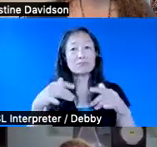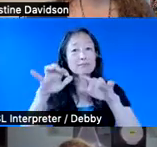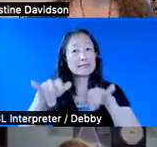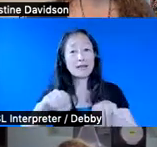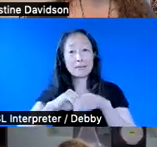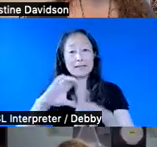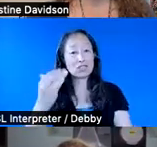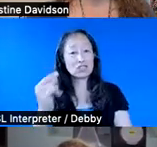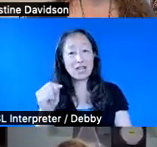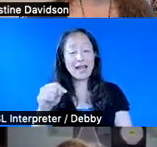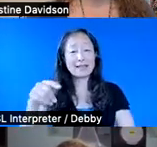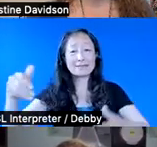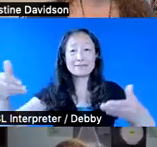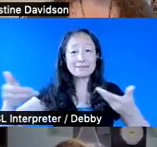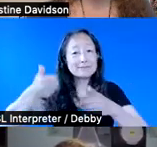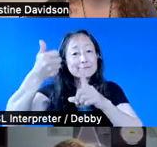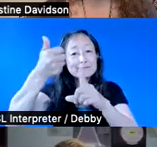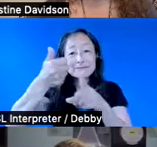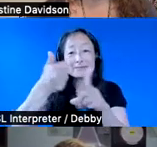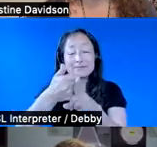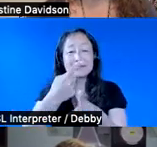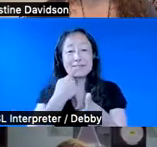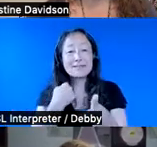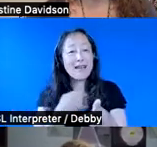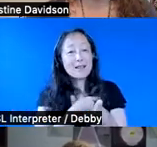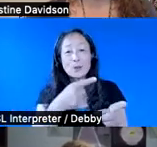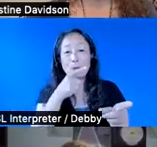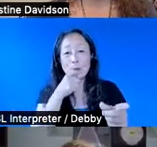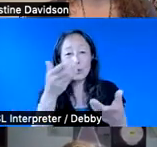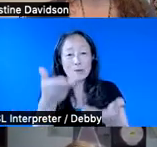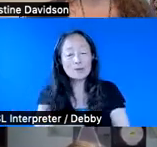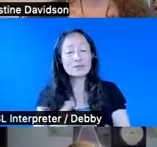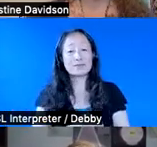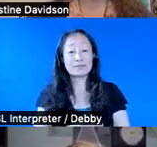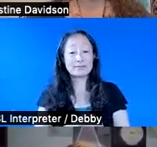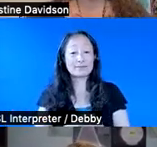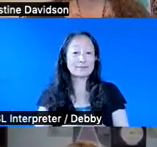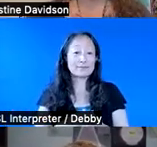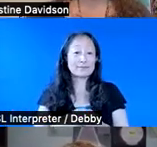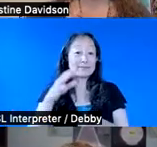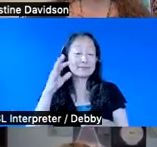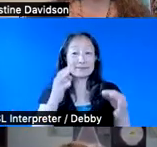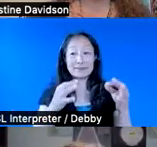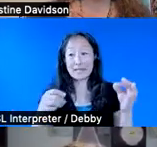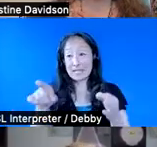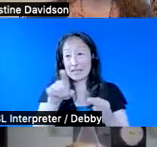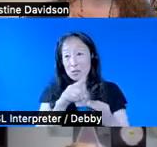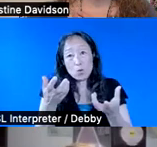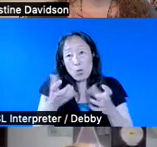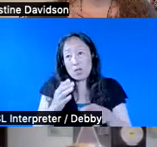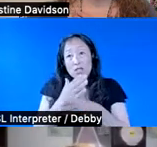are. Even if you wish to share that information with all of us, I would love to know who's in the